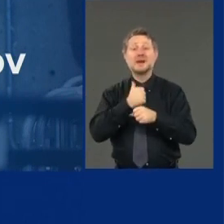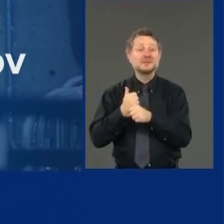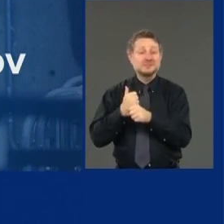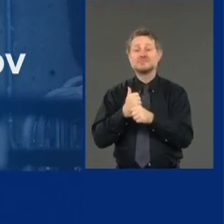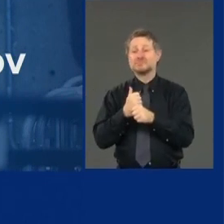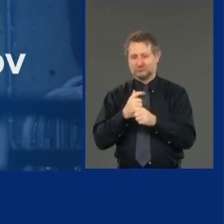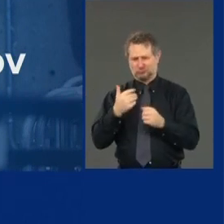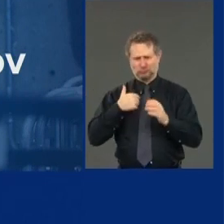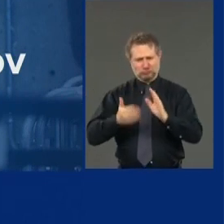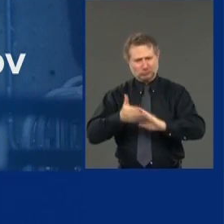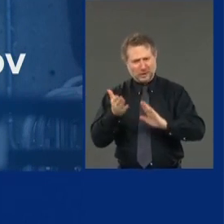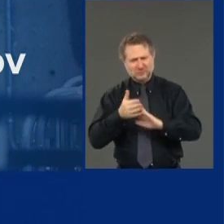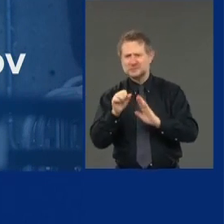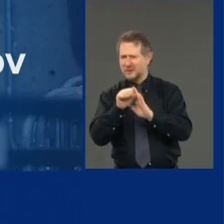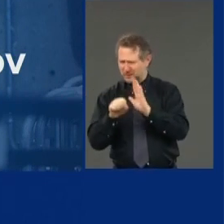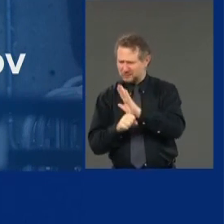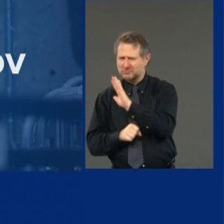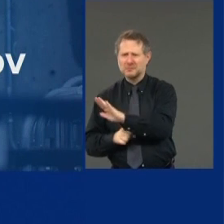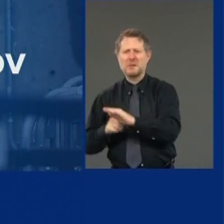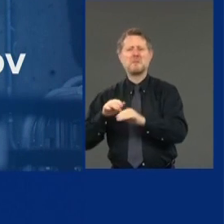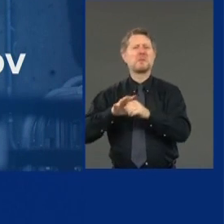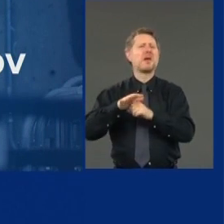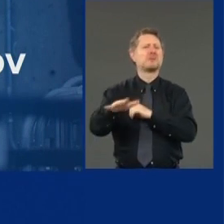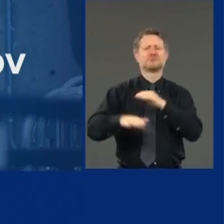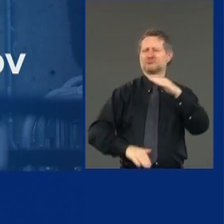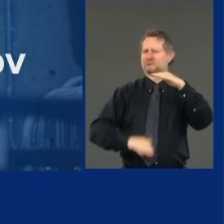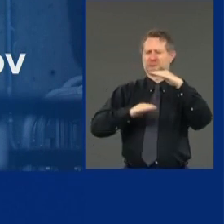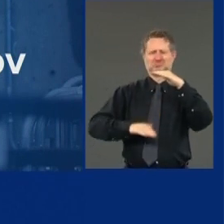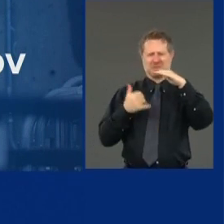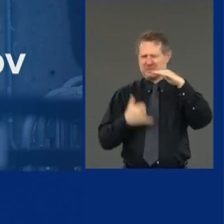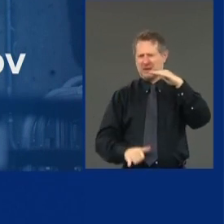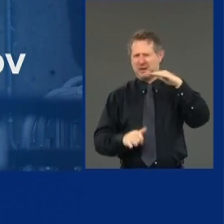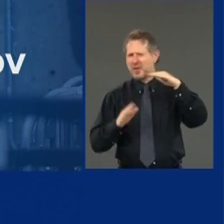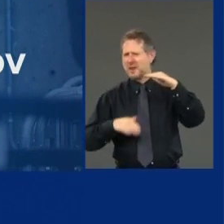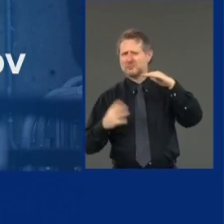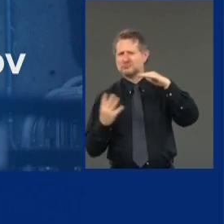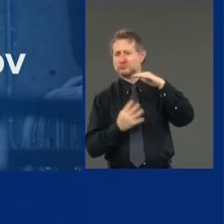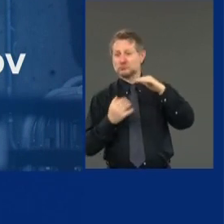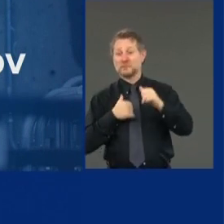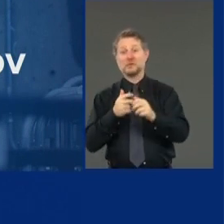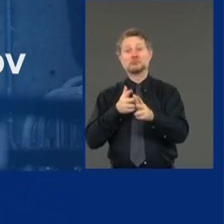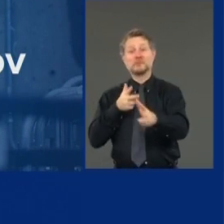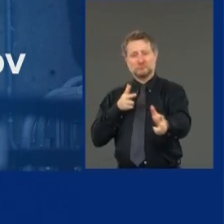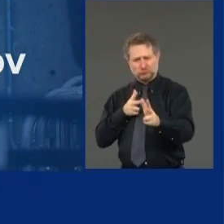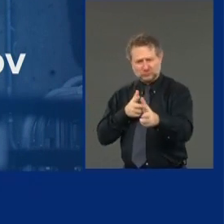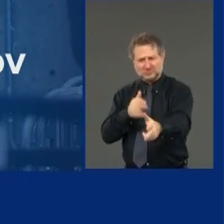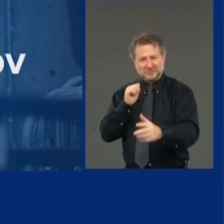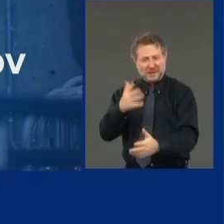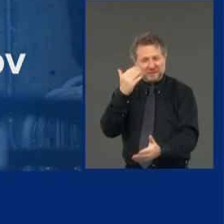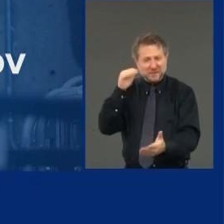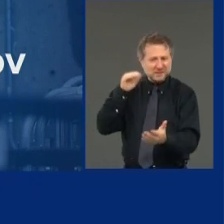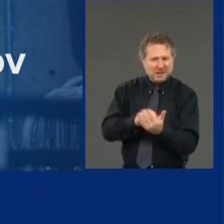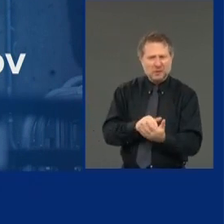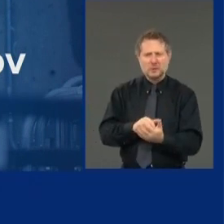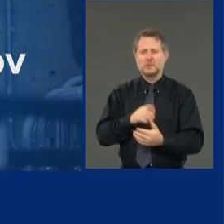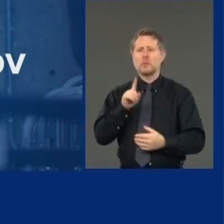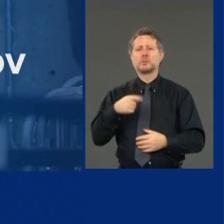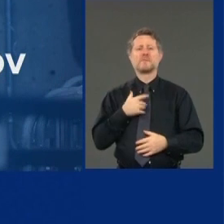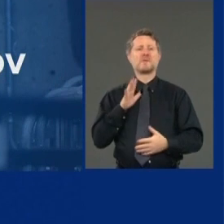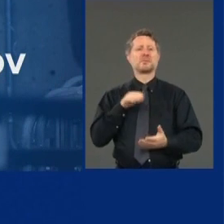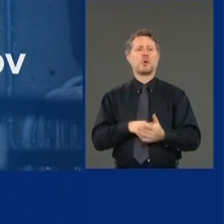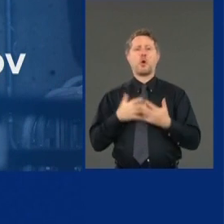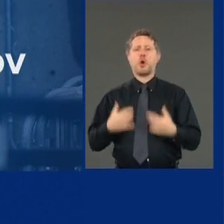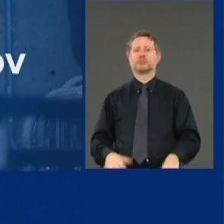now performing tests. We have some drive-ins where we can do 15,000 tests. We're only doing 5,000 per day. Get a test. If